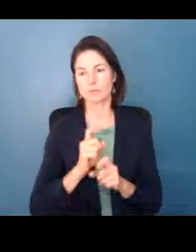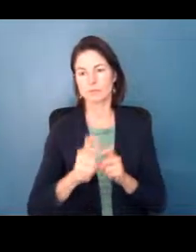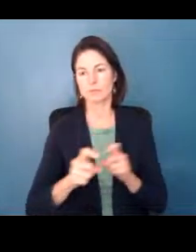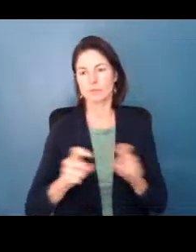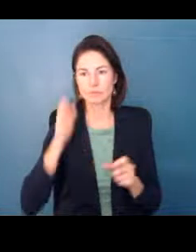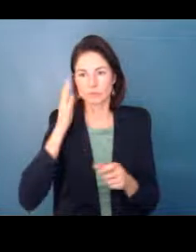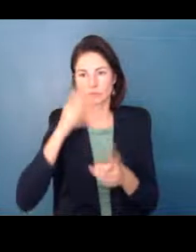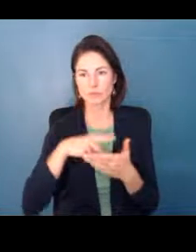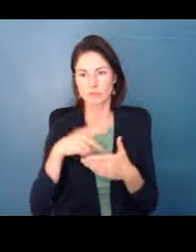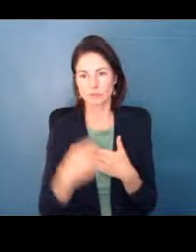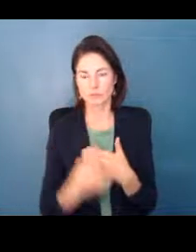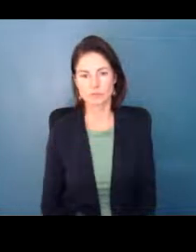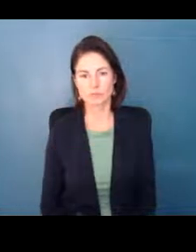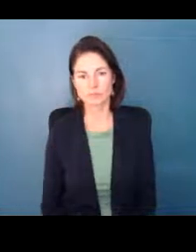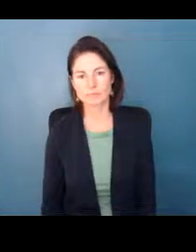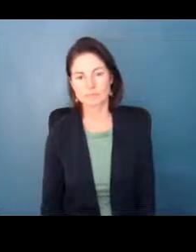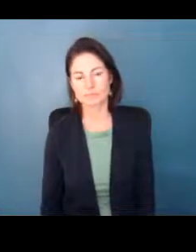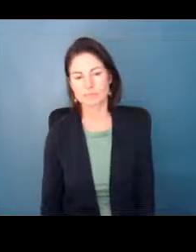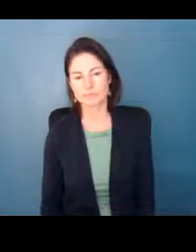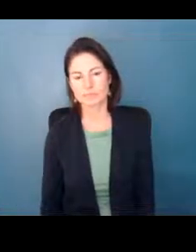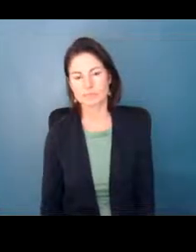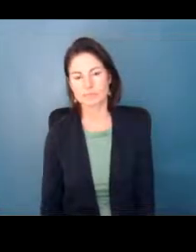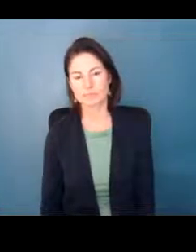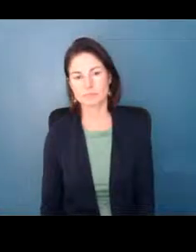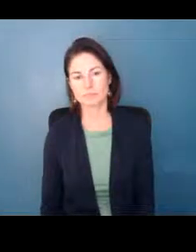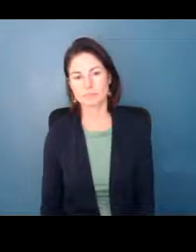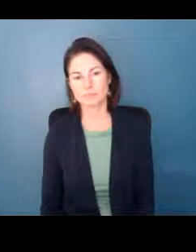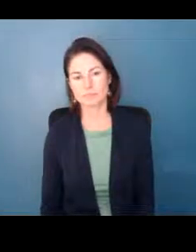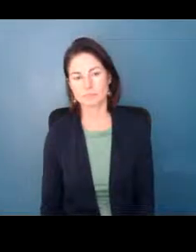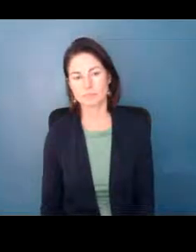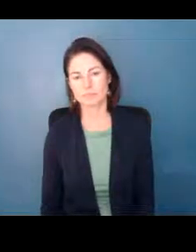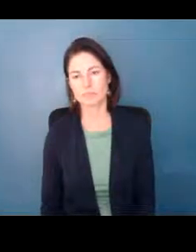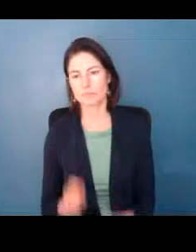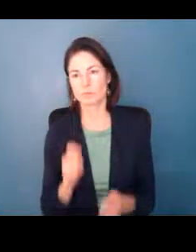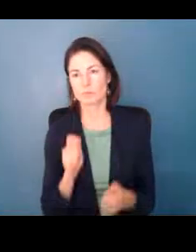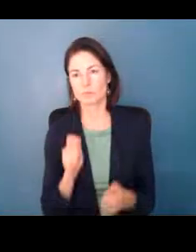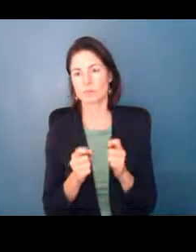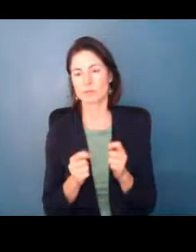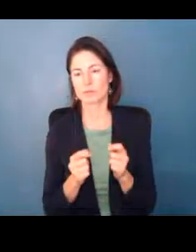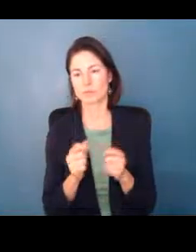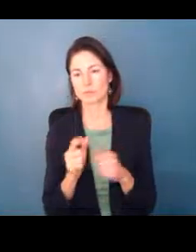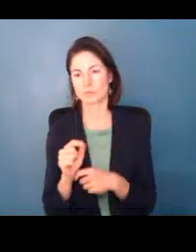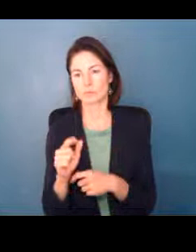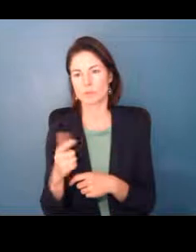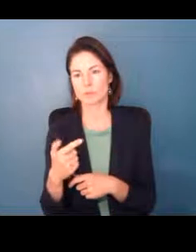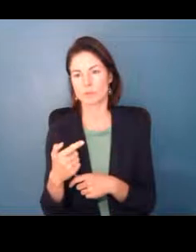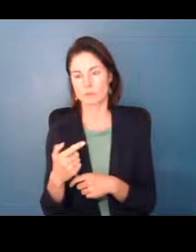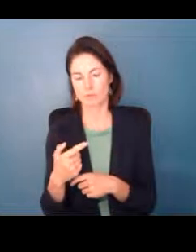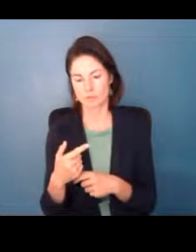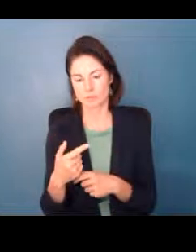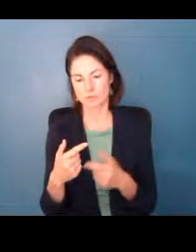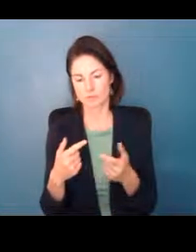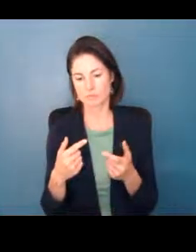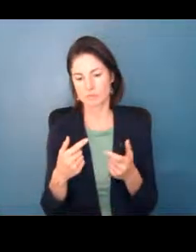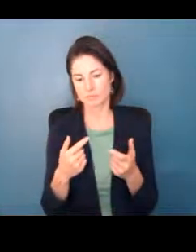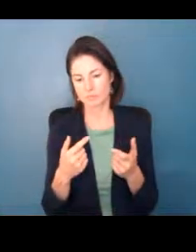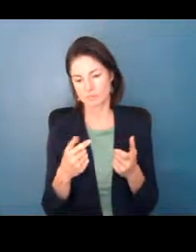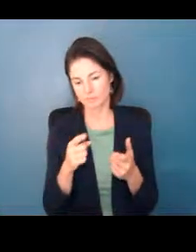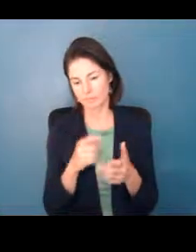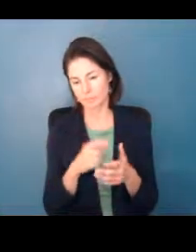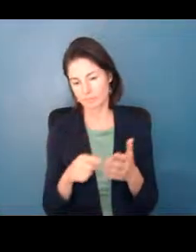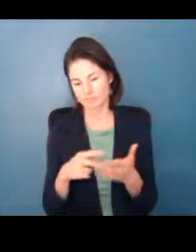Staff recommends your approval to amend the 2021 Active Transportation Program Metropolitan Planning Organization